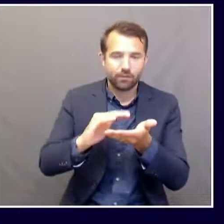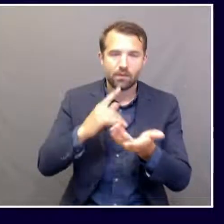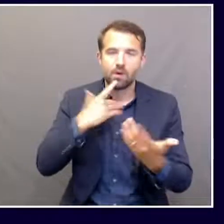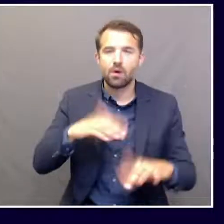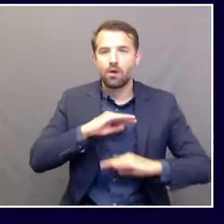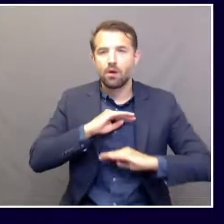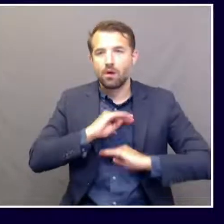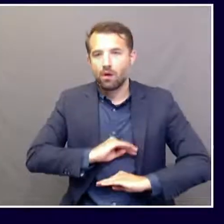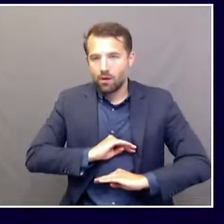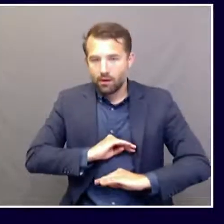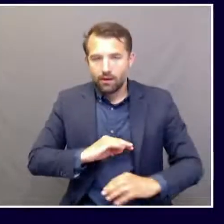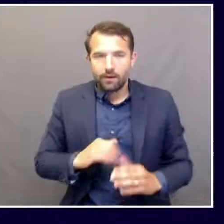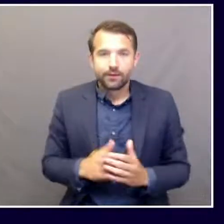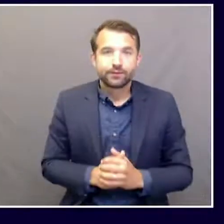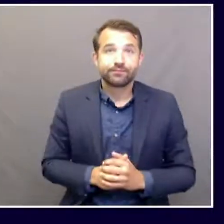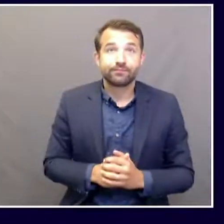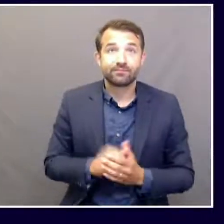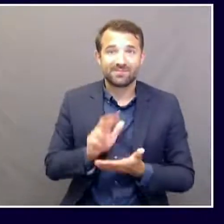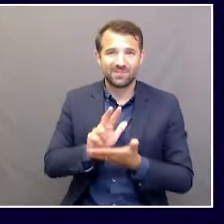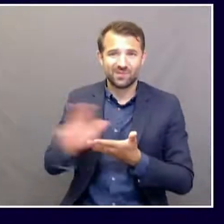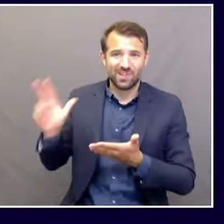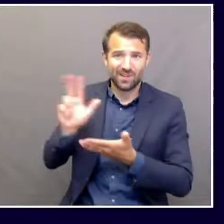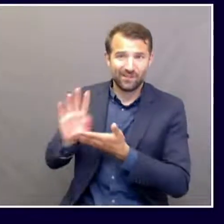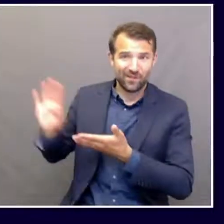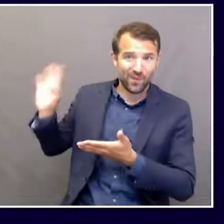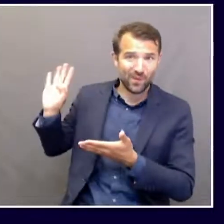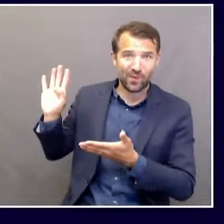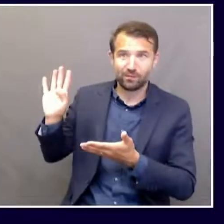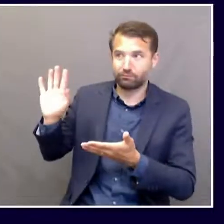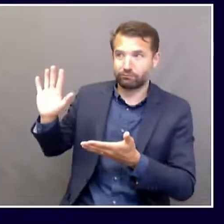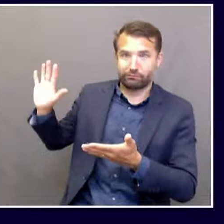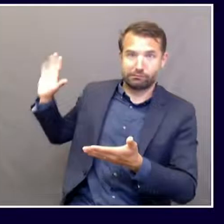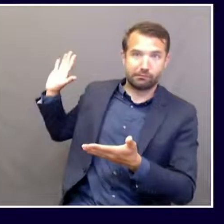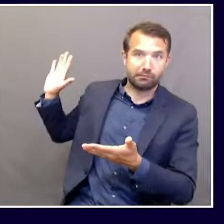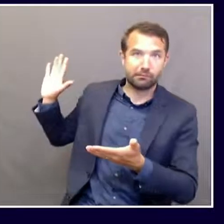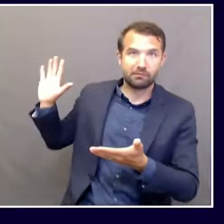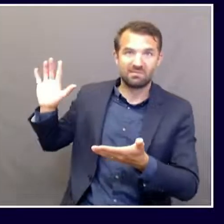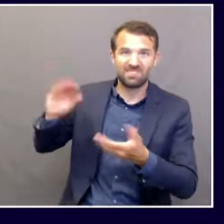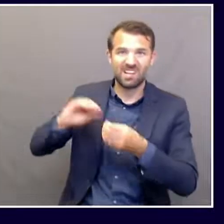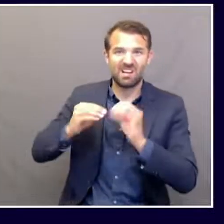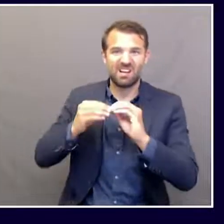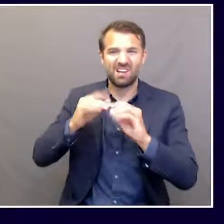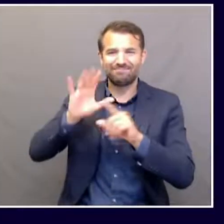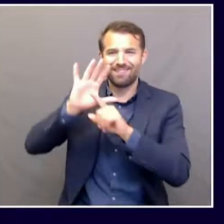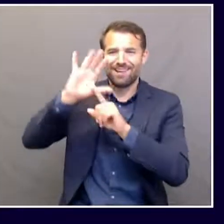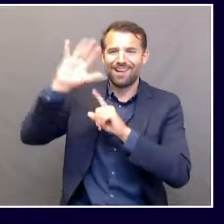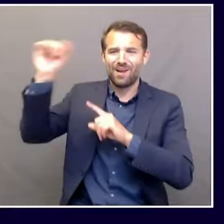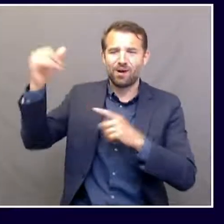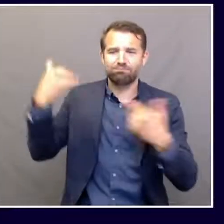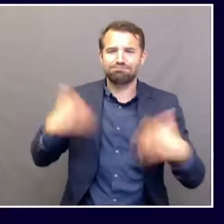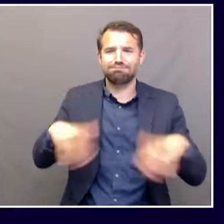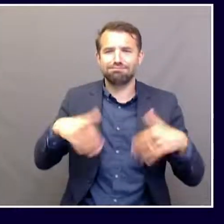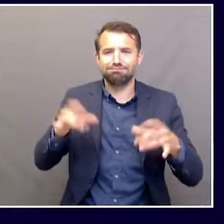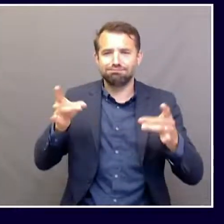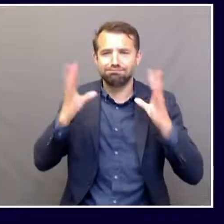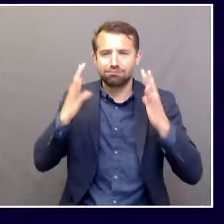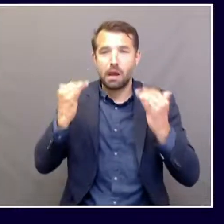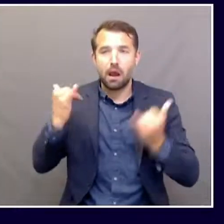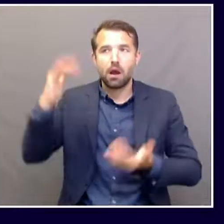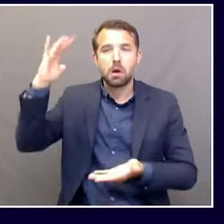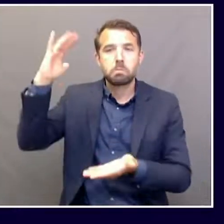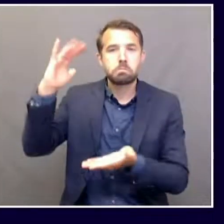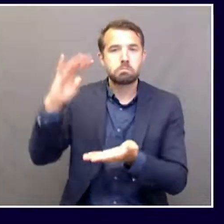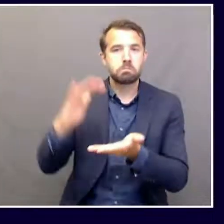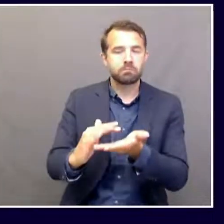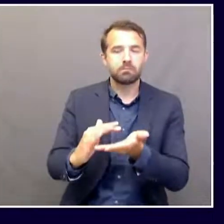4, 5 weeks ago. That's a very good sign. And that decline has been paralleled in other